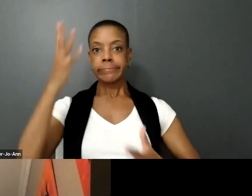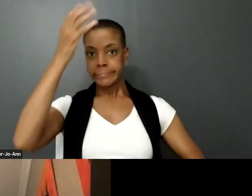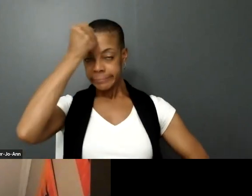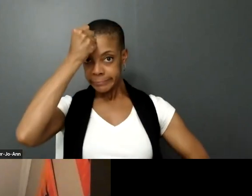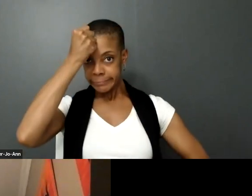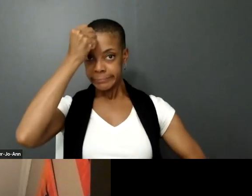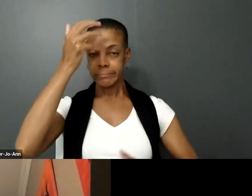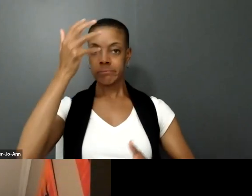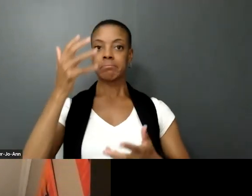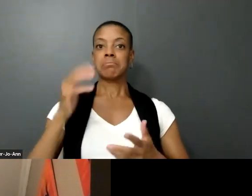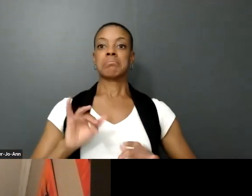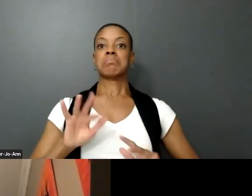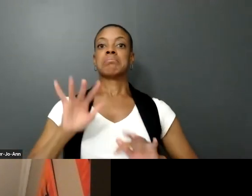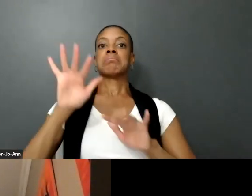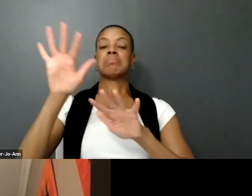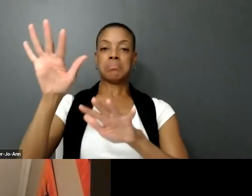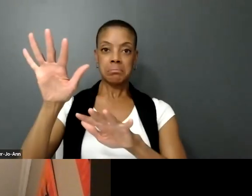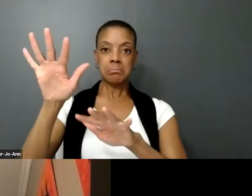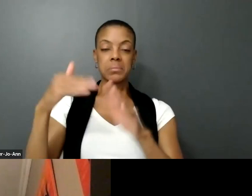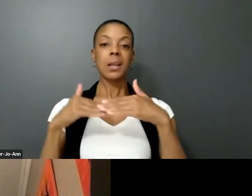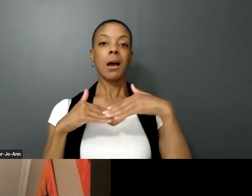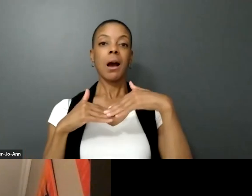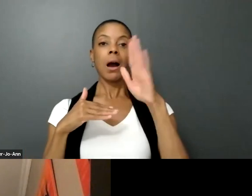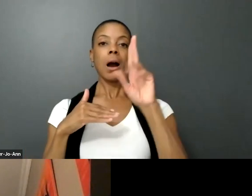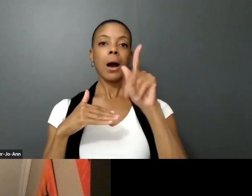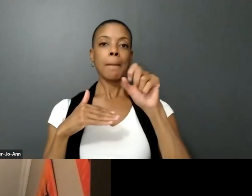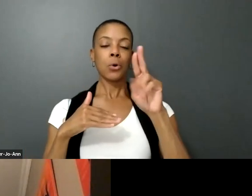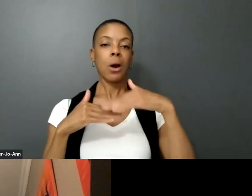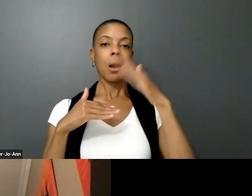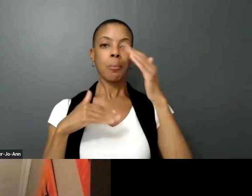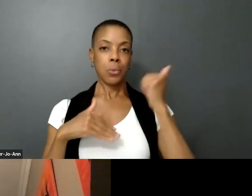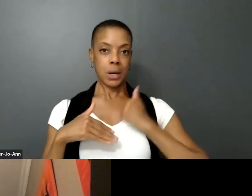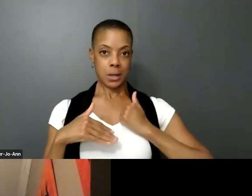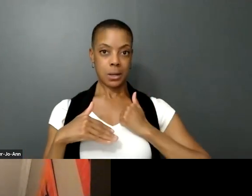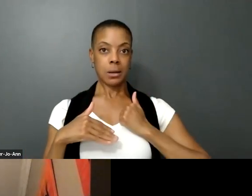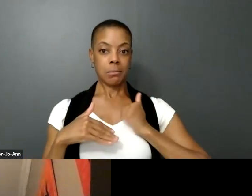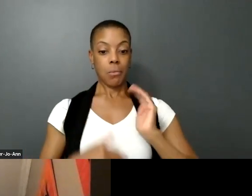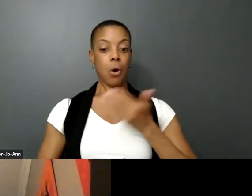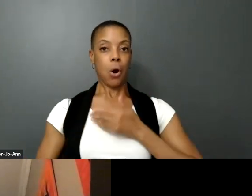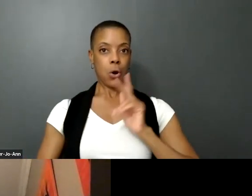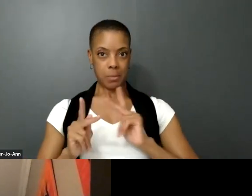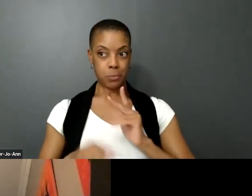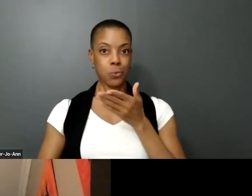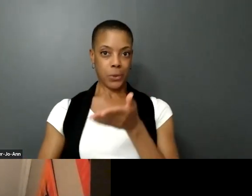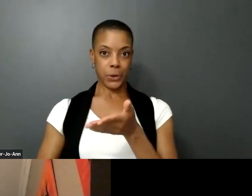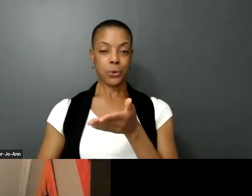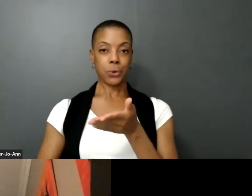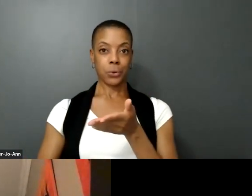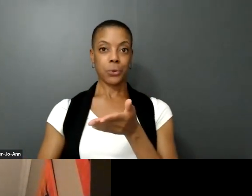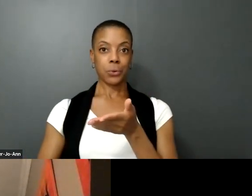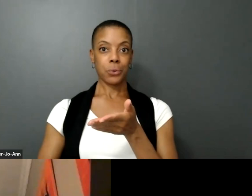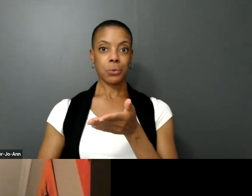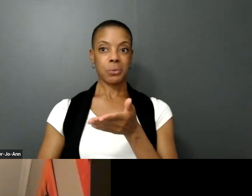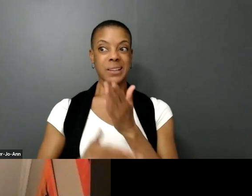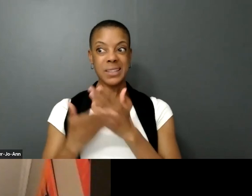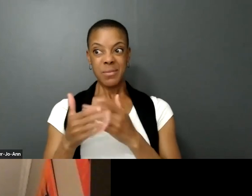period in Upper Canada. They, our people at the Bay of Quinte were some of the